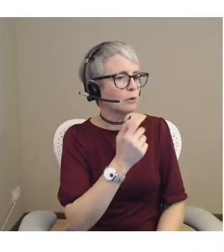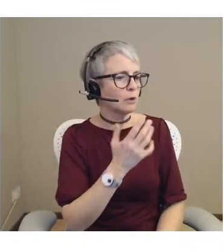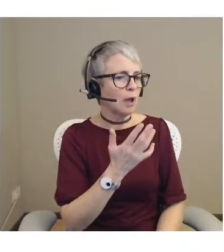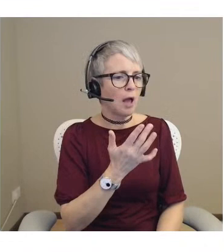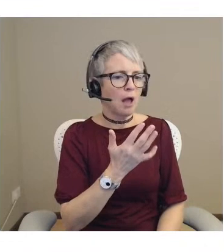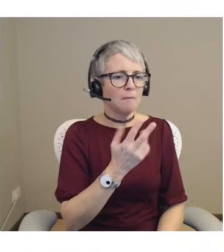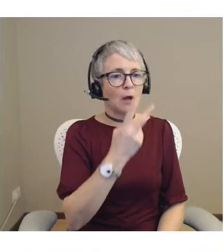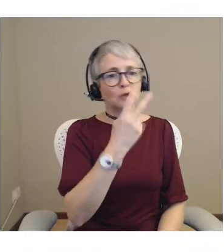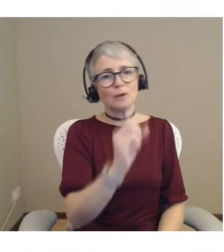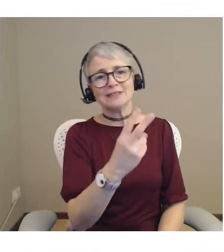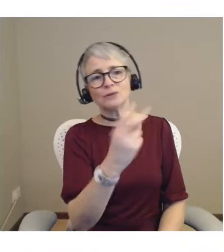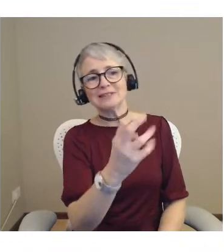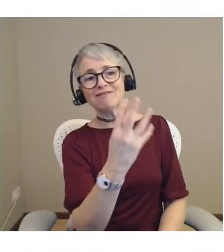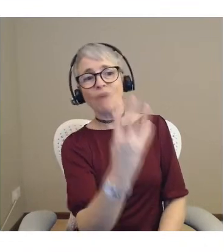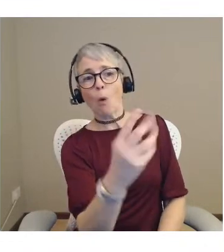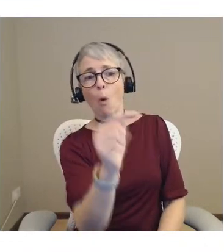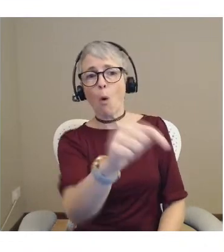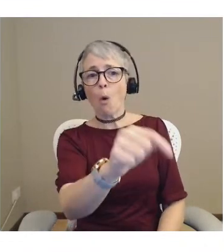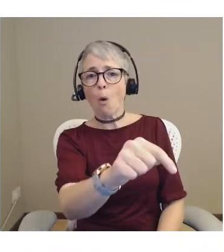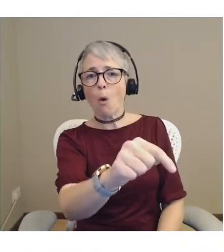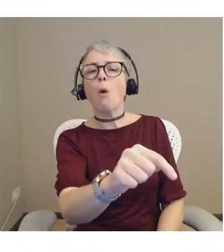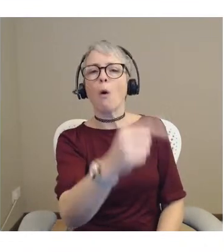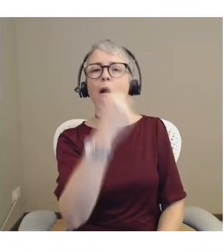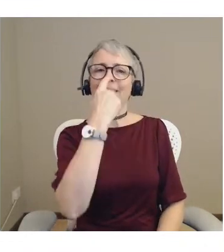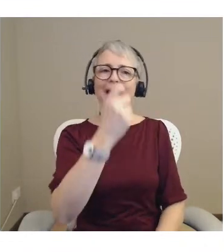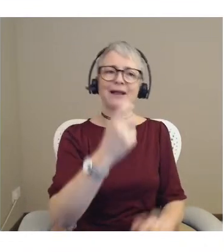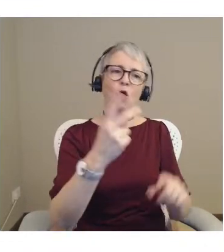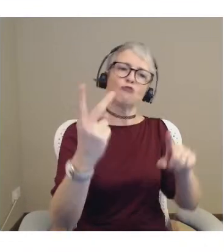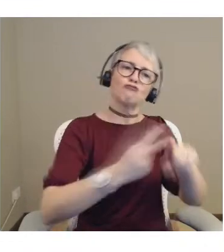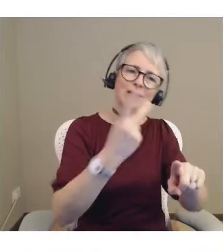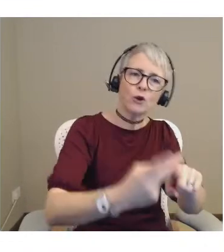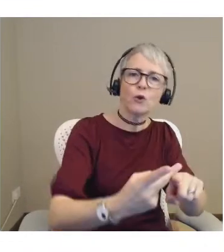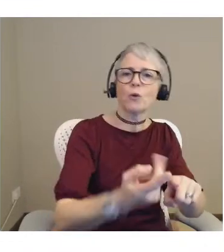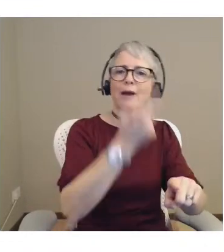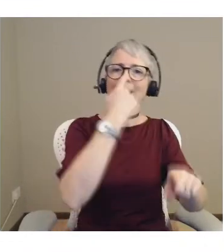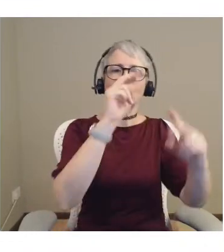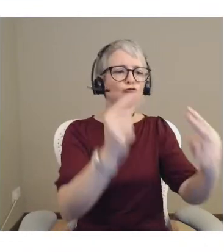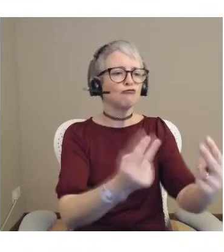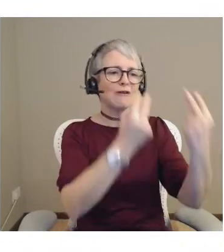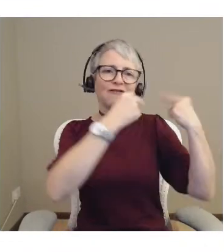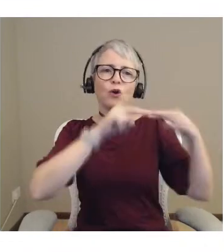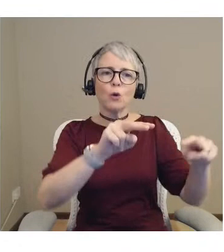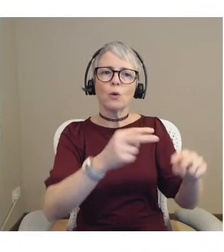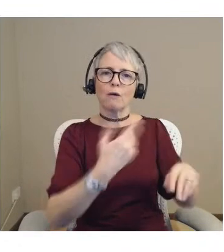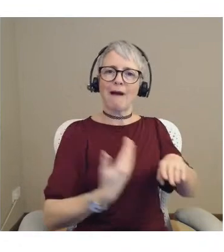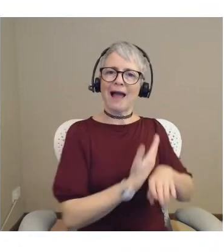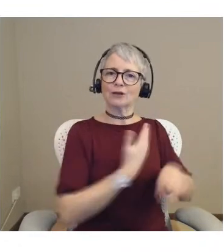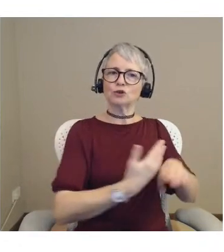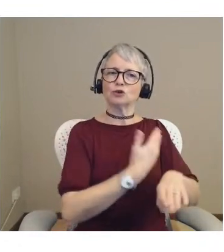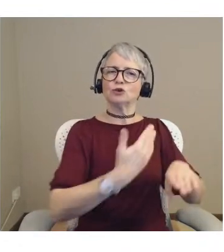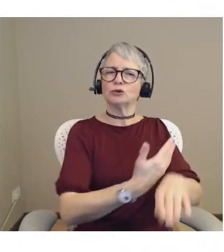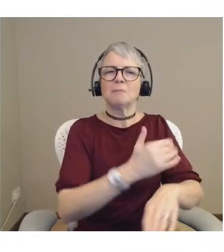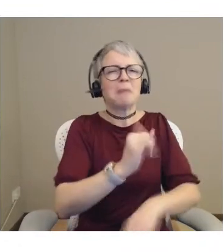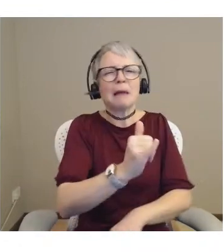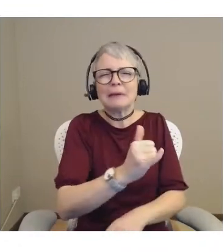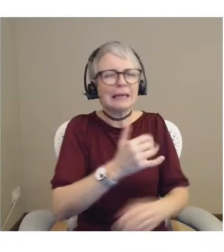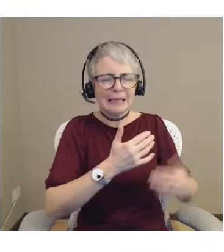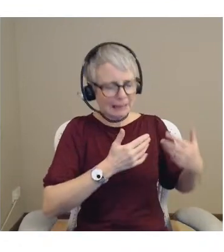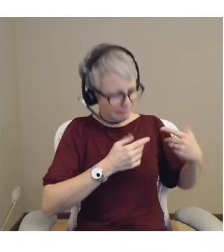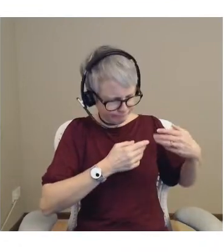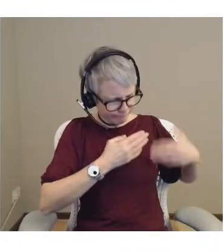2024 to renew and to review some of these actions in case they are not fulfilled.